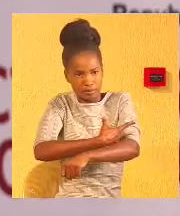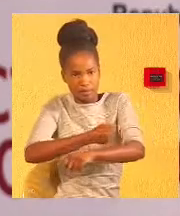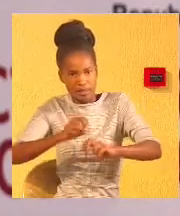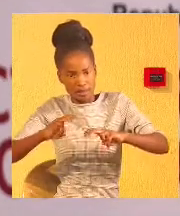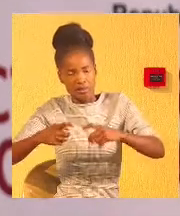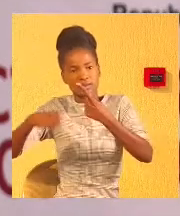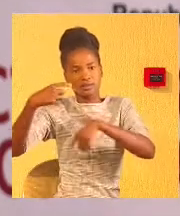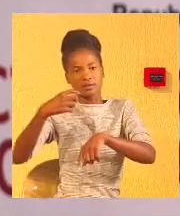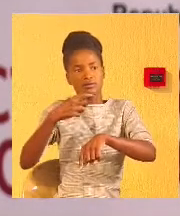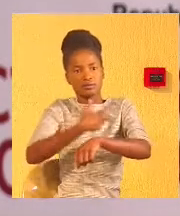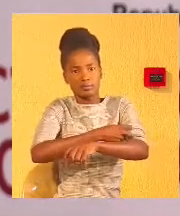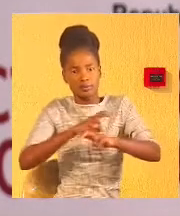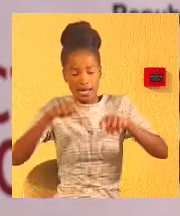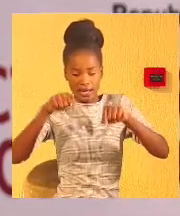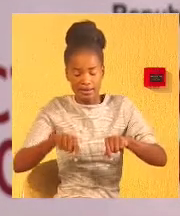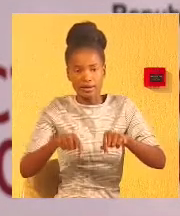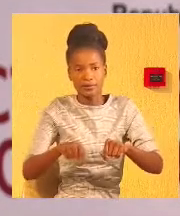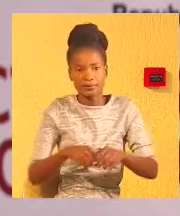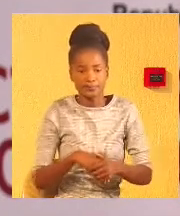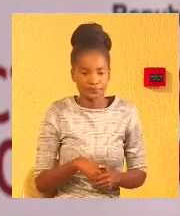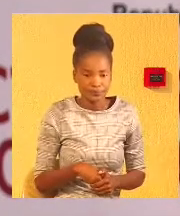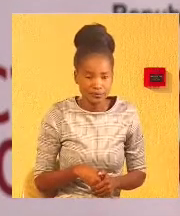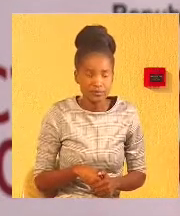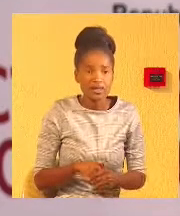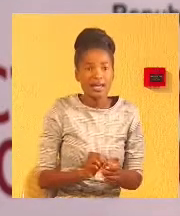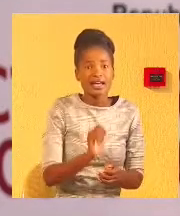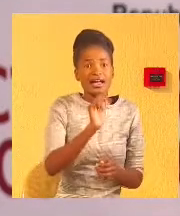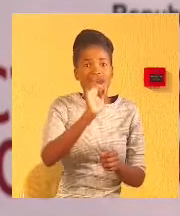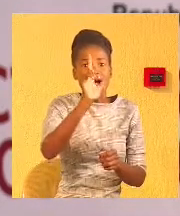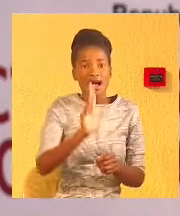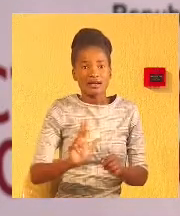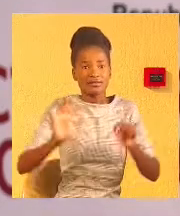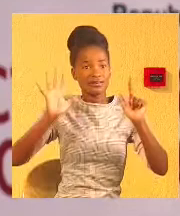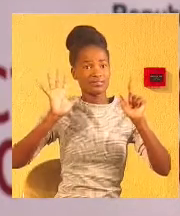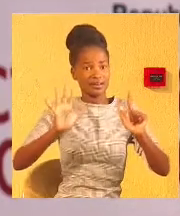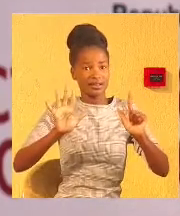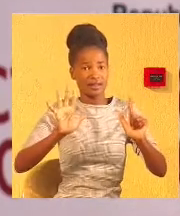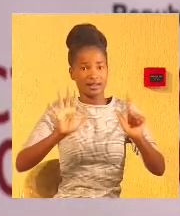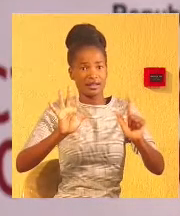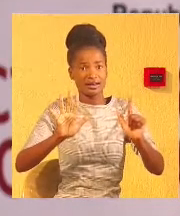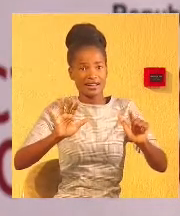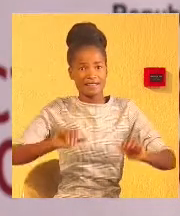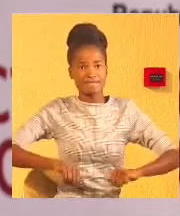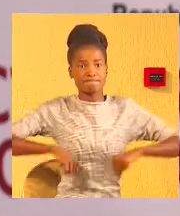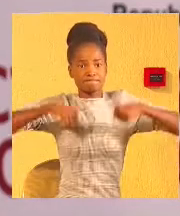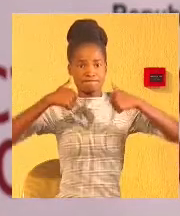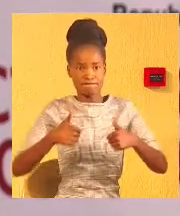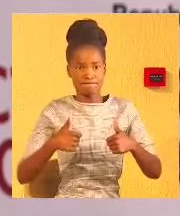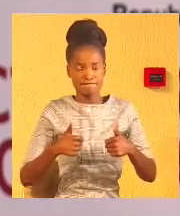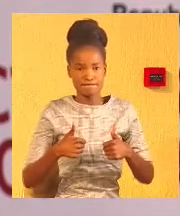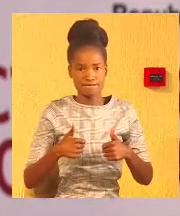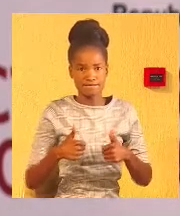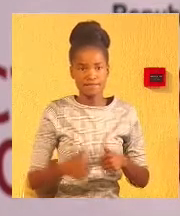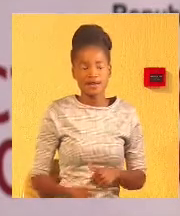I'm standing here now, we have the total of 7 recovered cases, and we